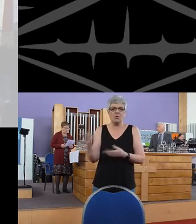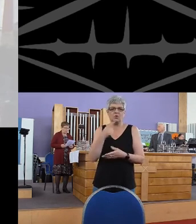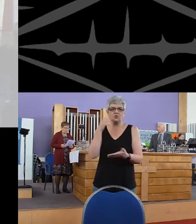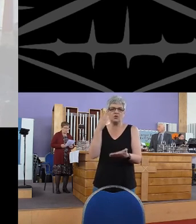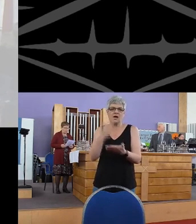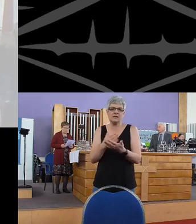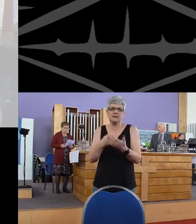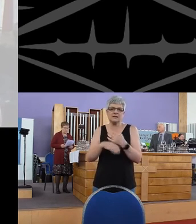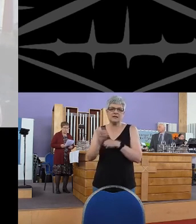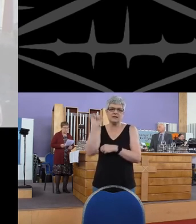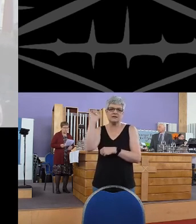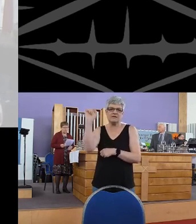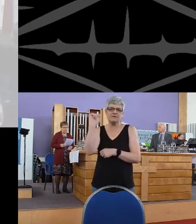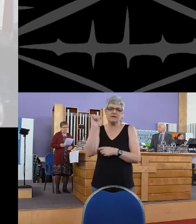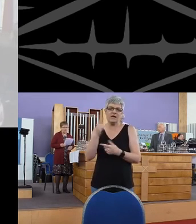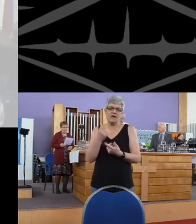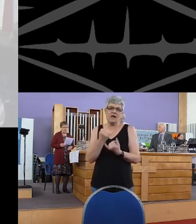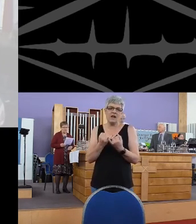is